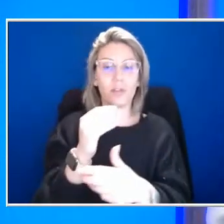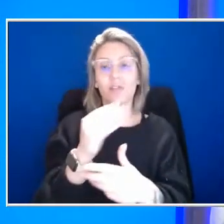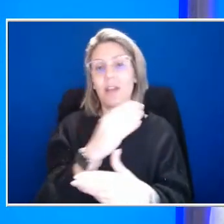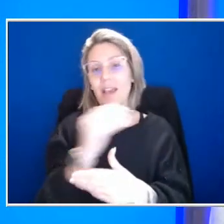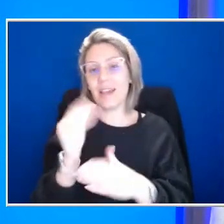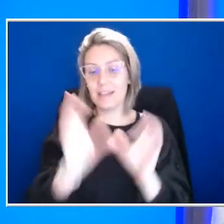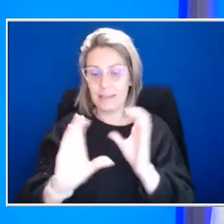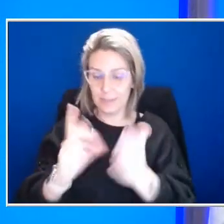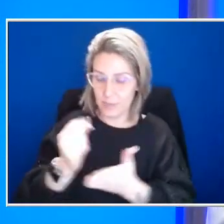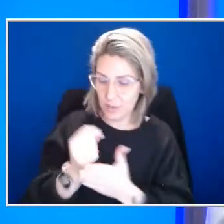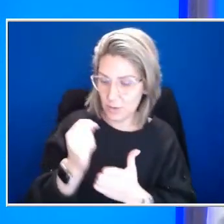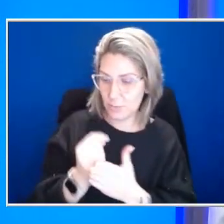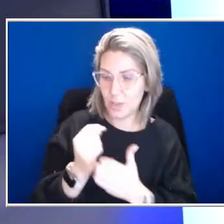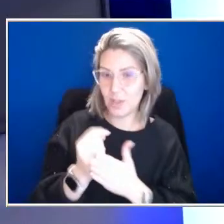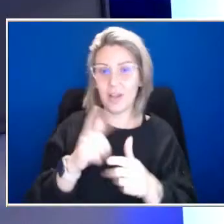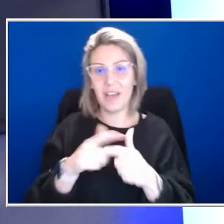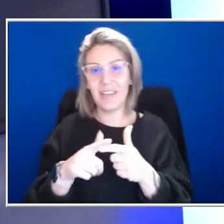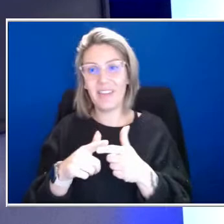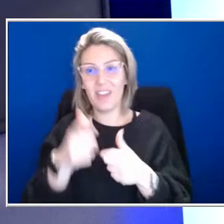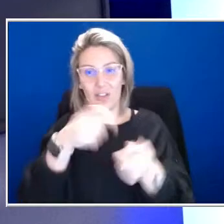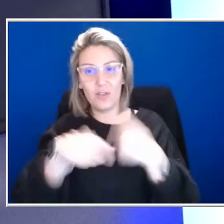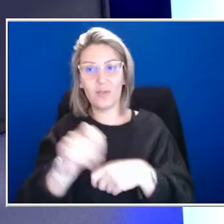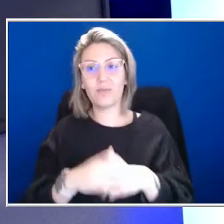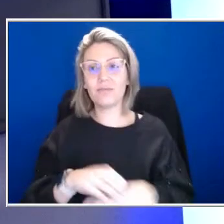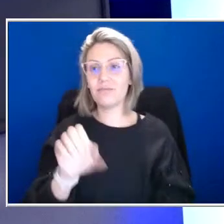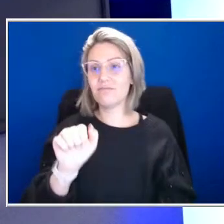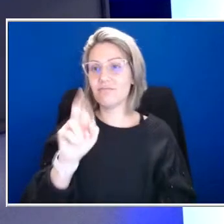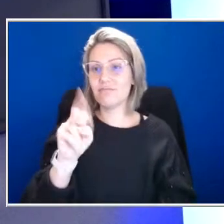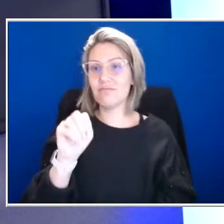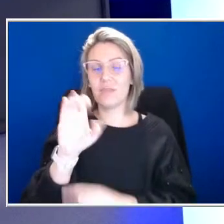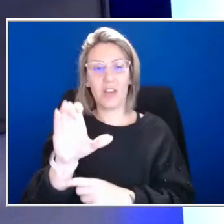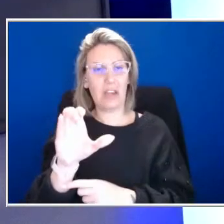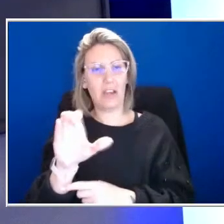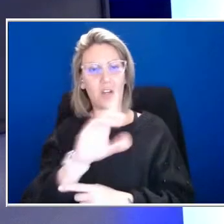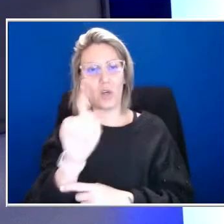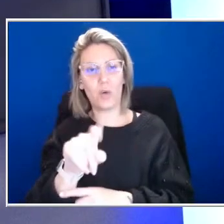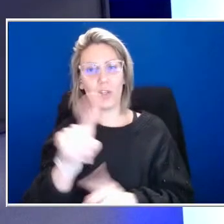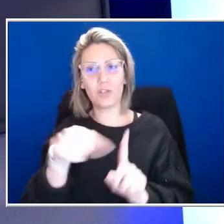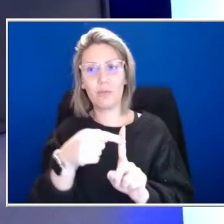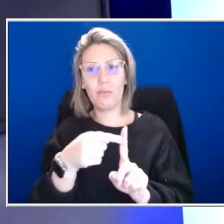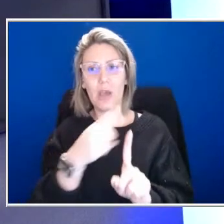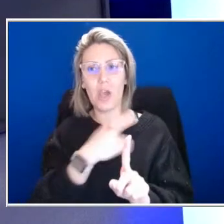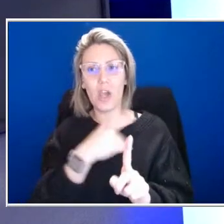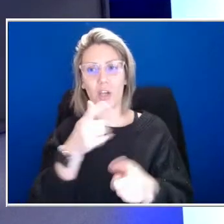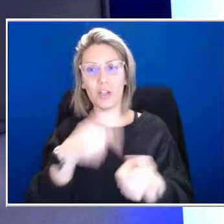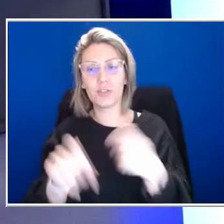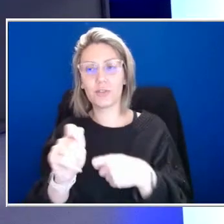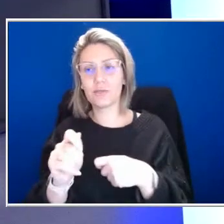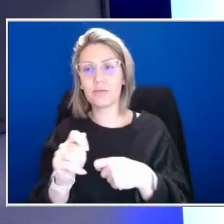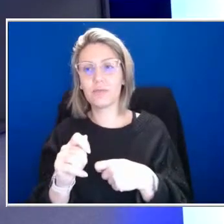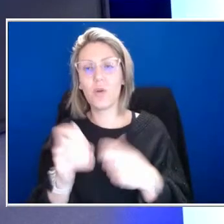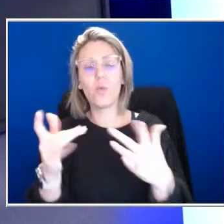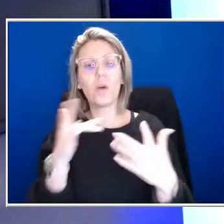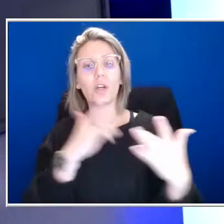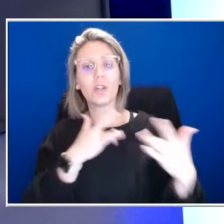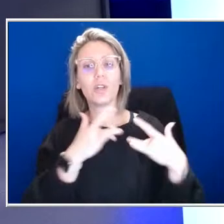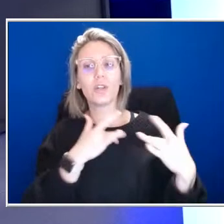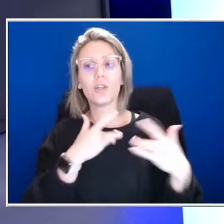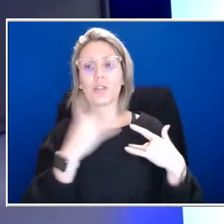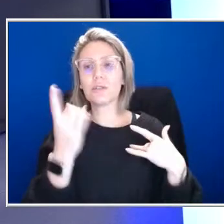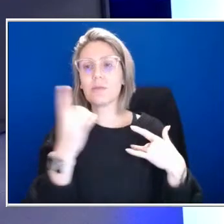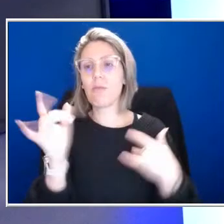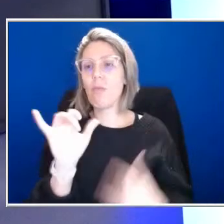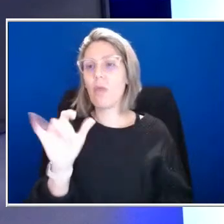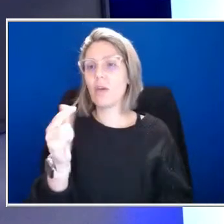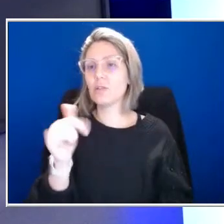proceed with bone marrow transplant. Eric just has a question about heart transplant. What are the concerns for someone like Gene or anyone who's